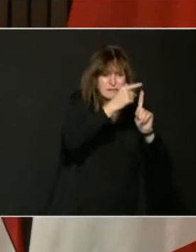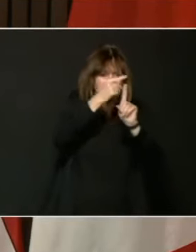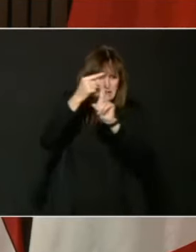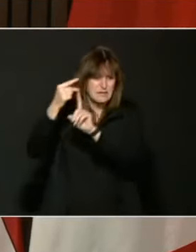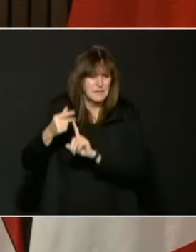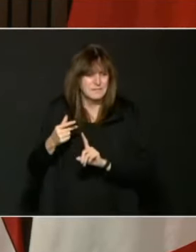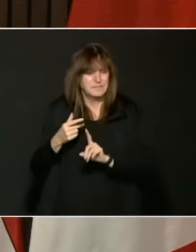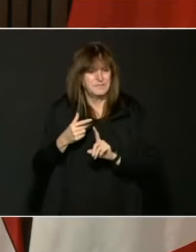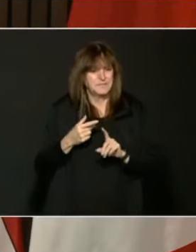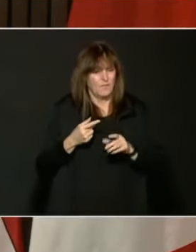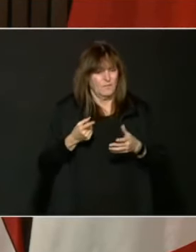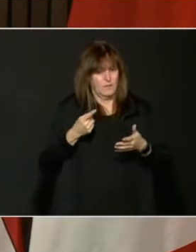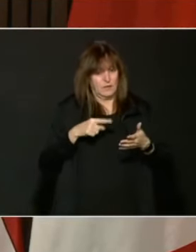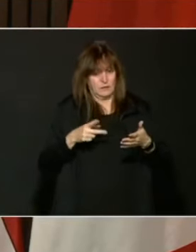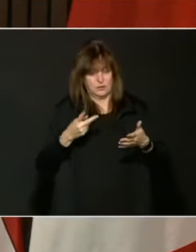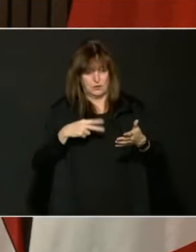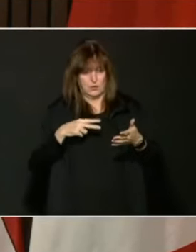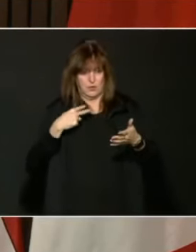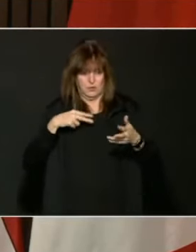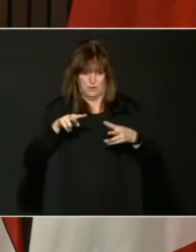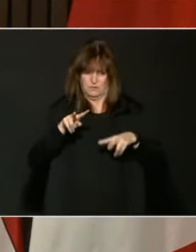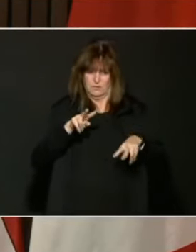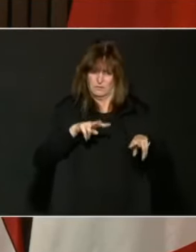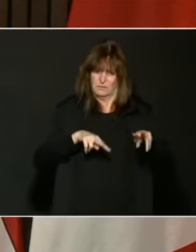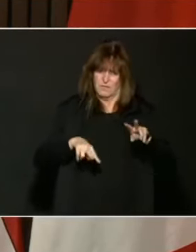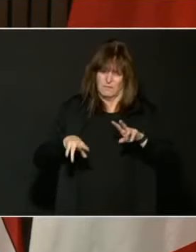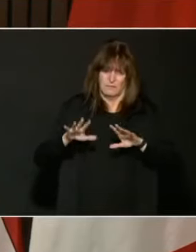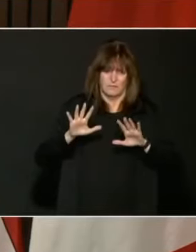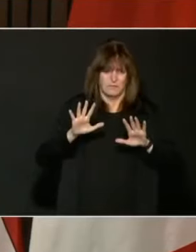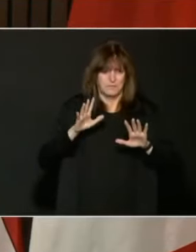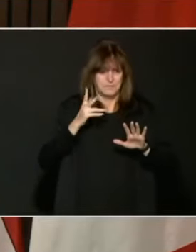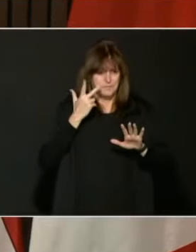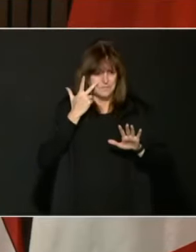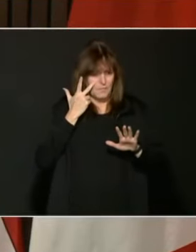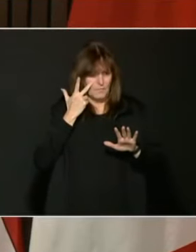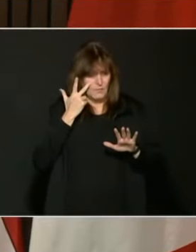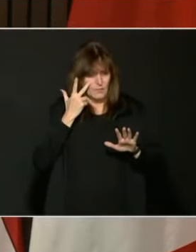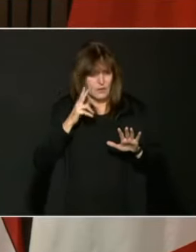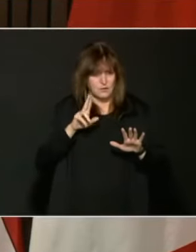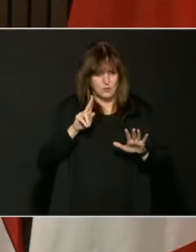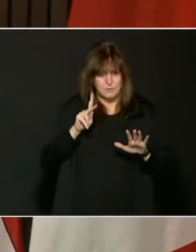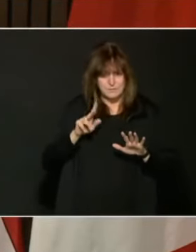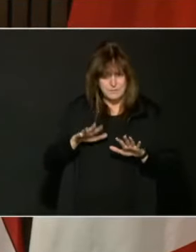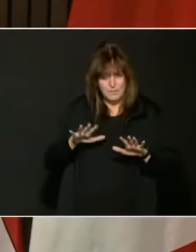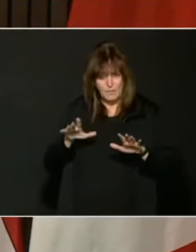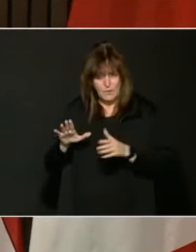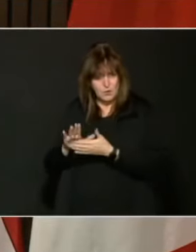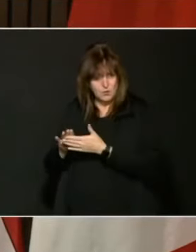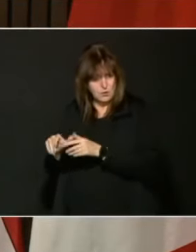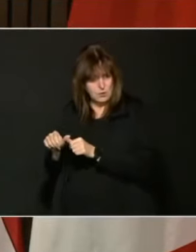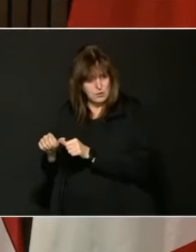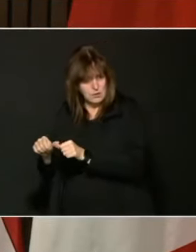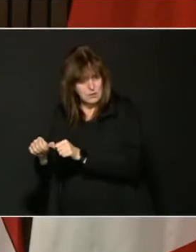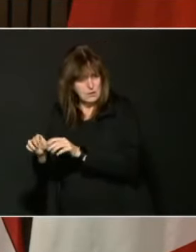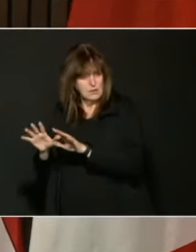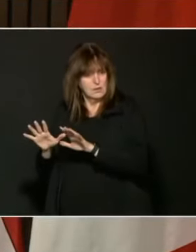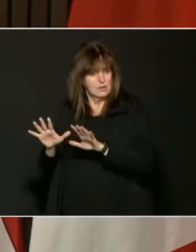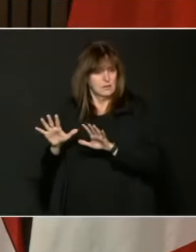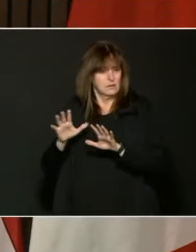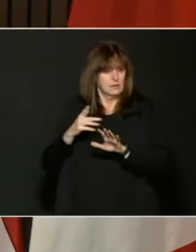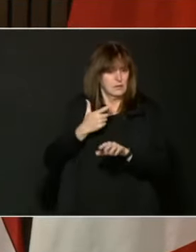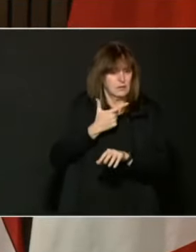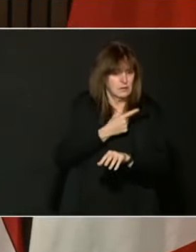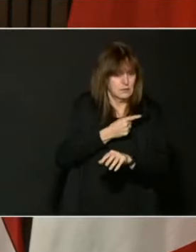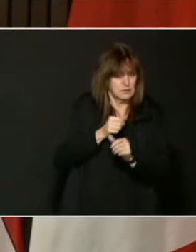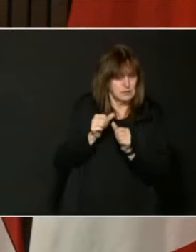especially with schools open. We also need time to roll out vaccines. The next few weeks will give us a map through the minefield,